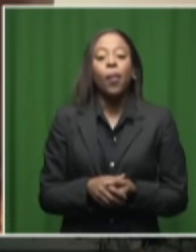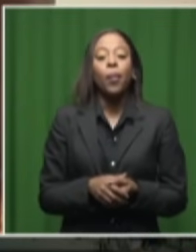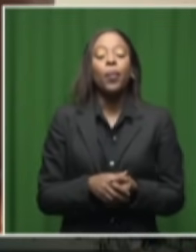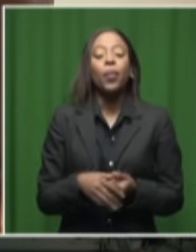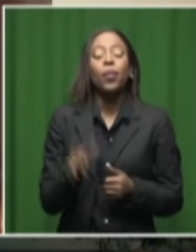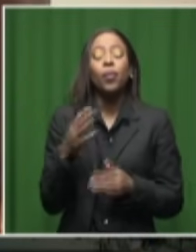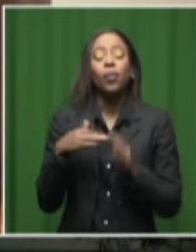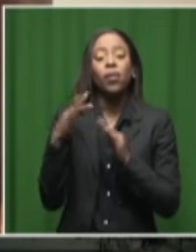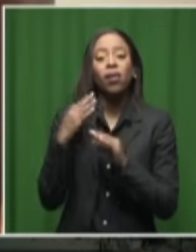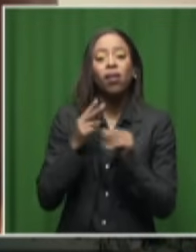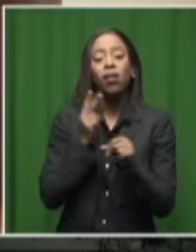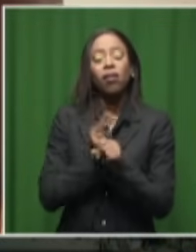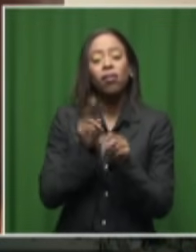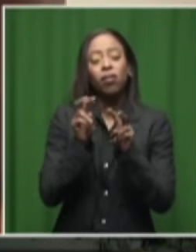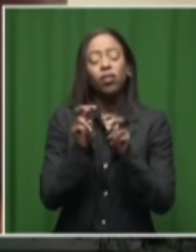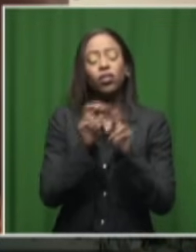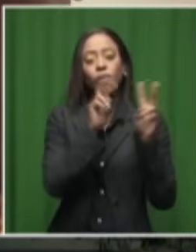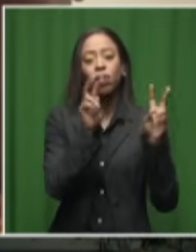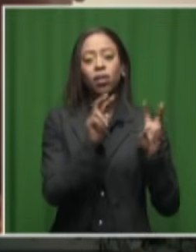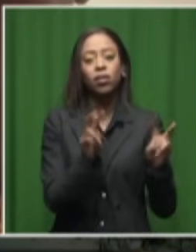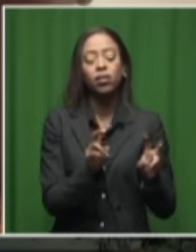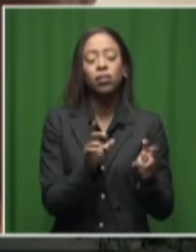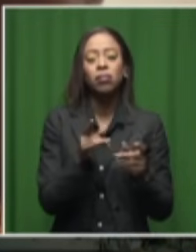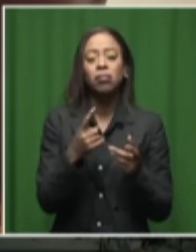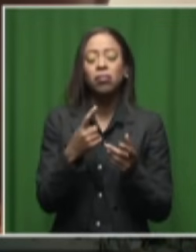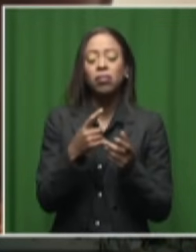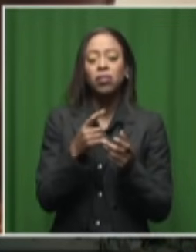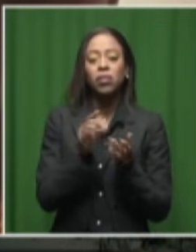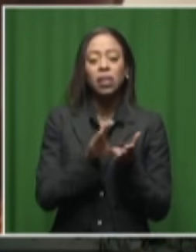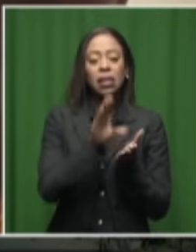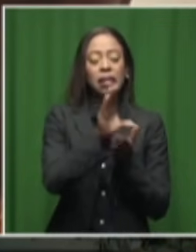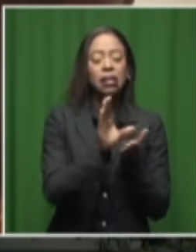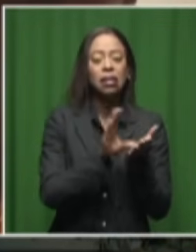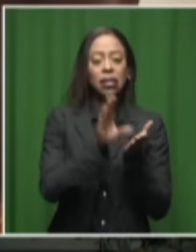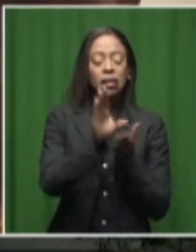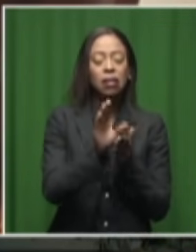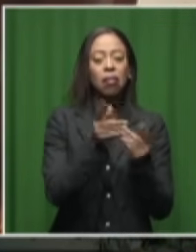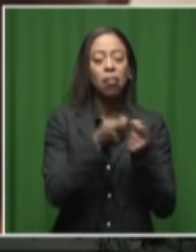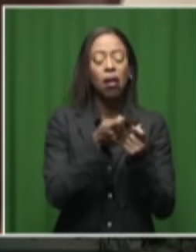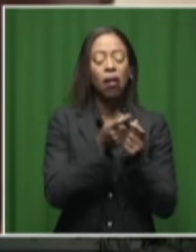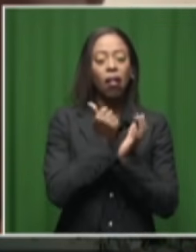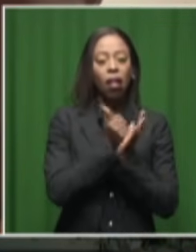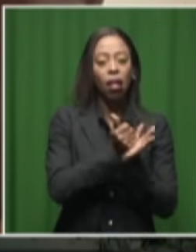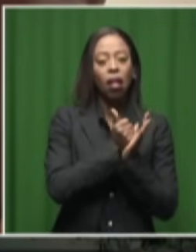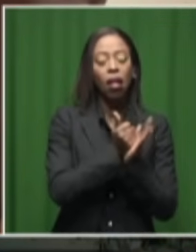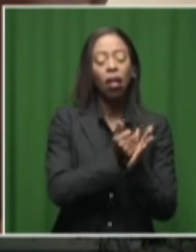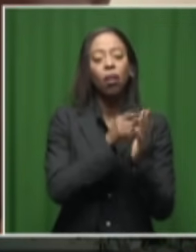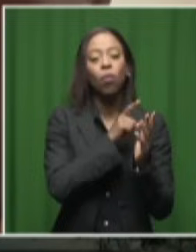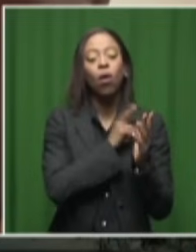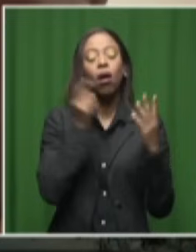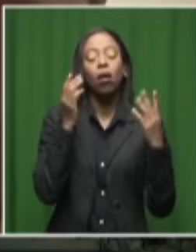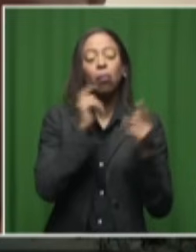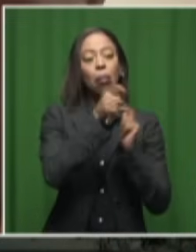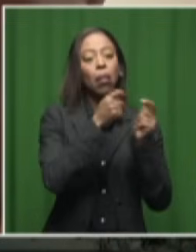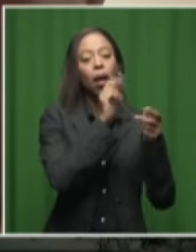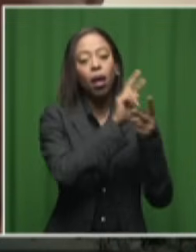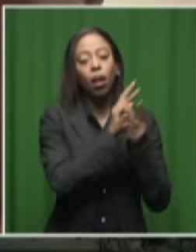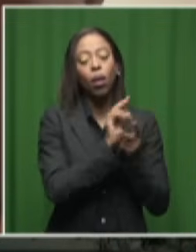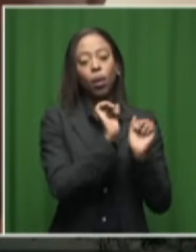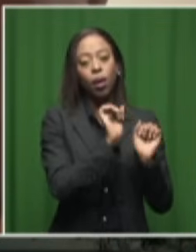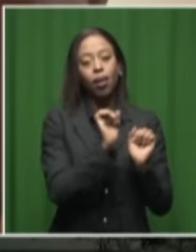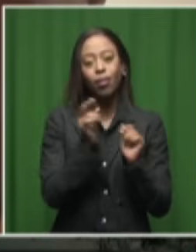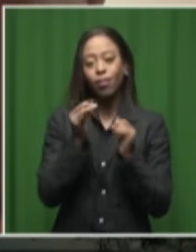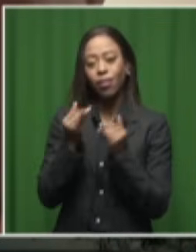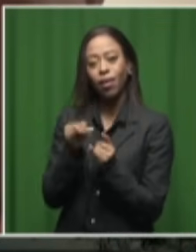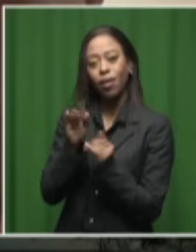back to Eskom and, you know, the debt relief that was going to be granted to Eskom, you seem to